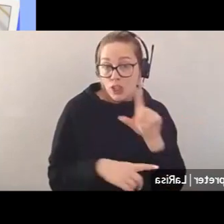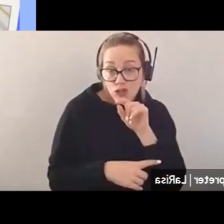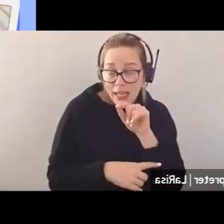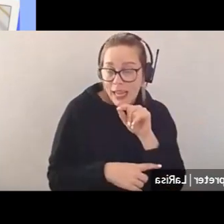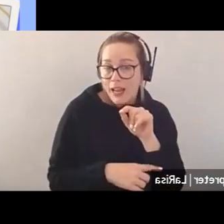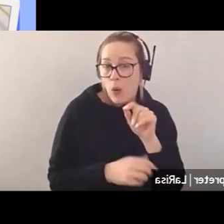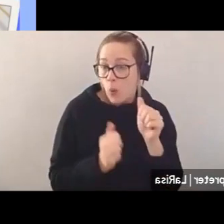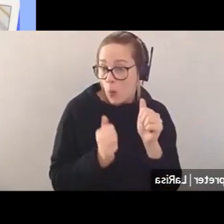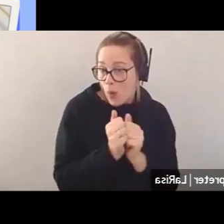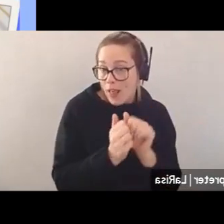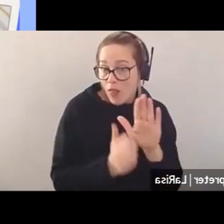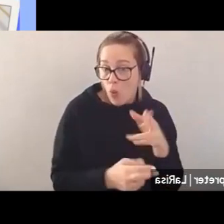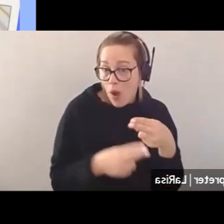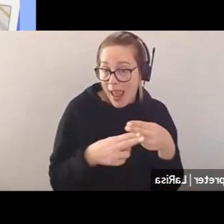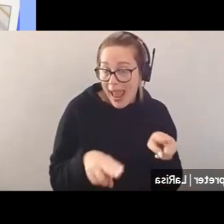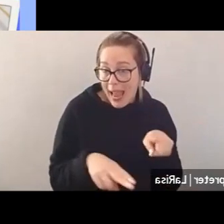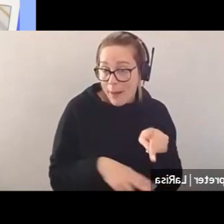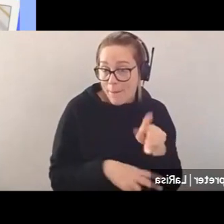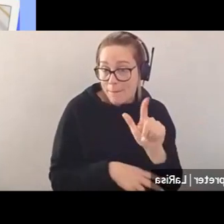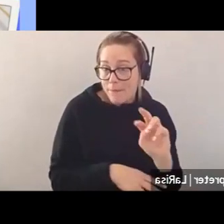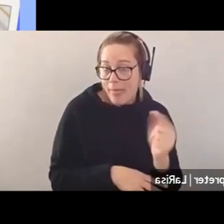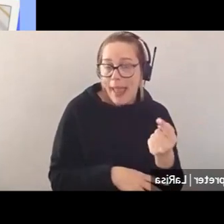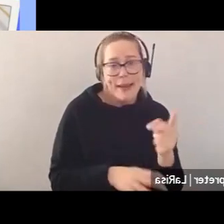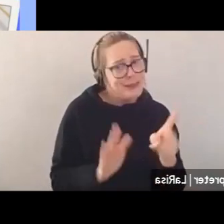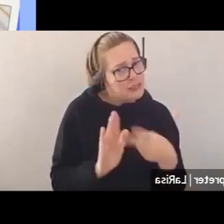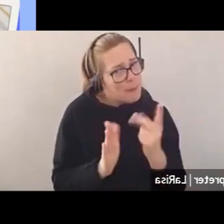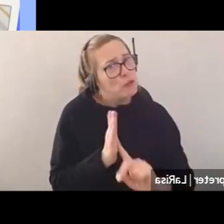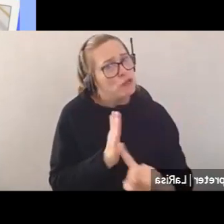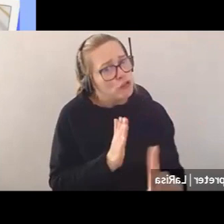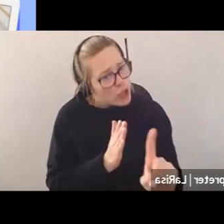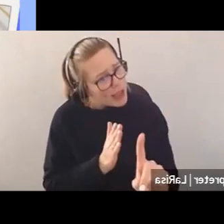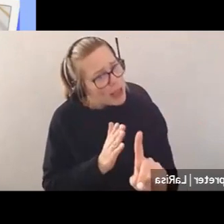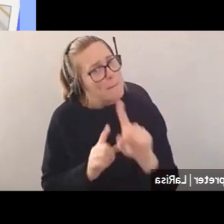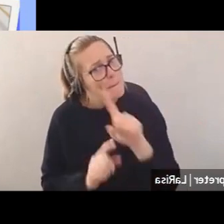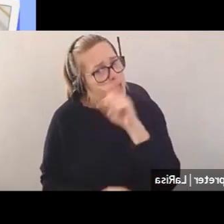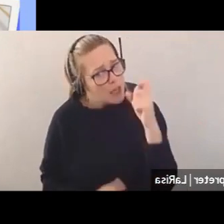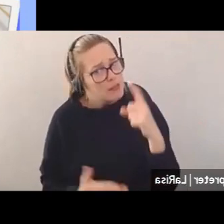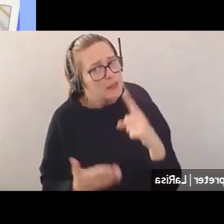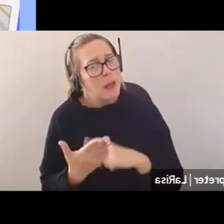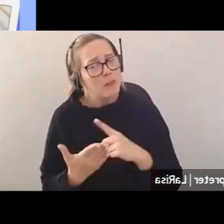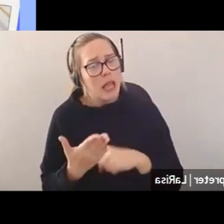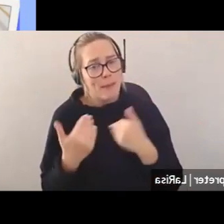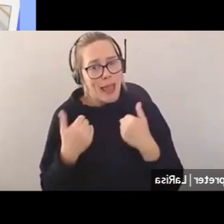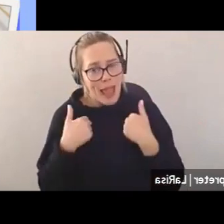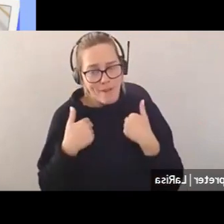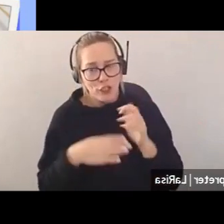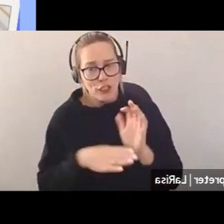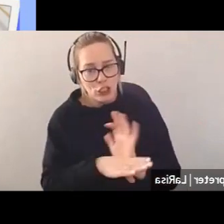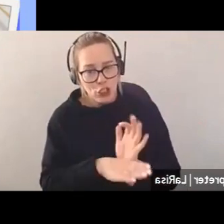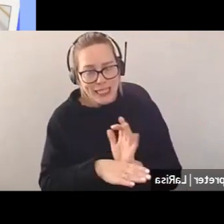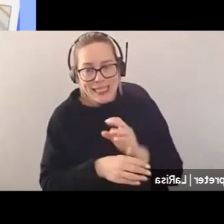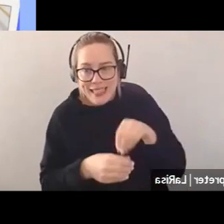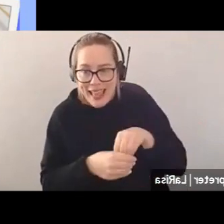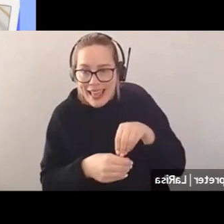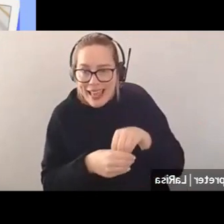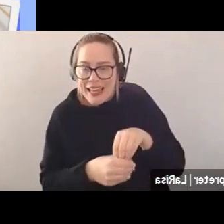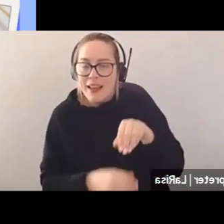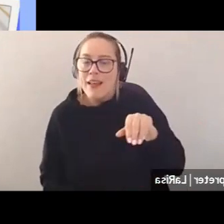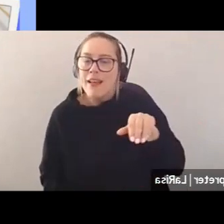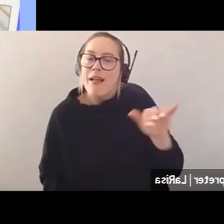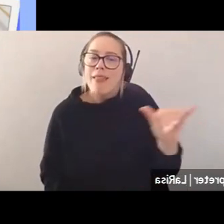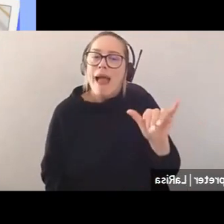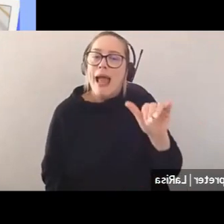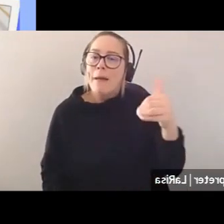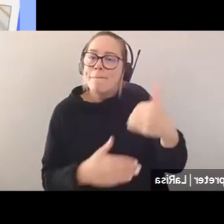with your eggplant, check, because they might have Parmesan cheese in there. Breadcrumbs.